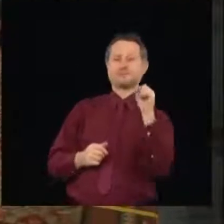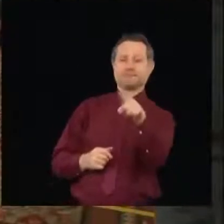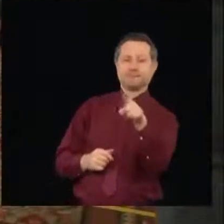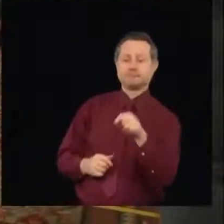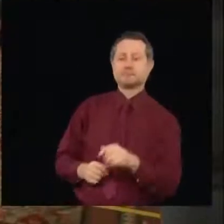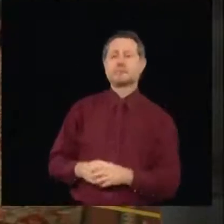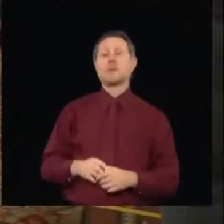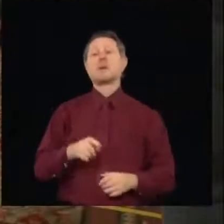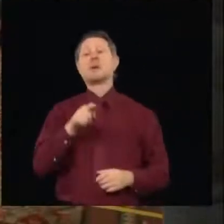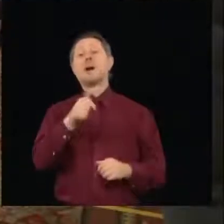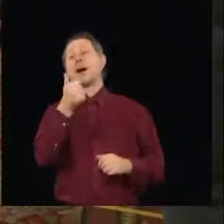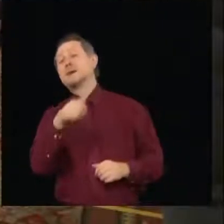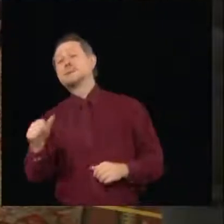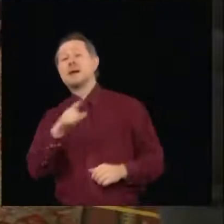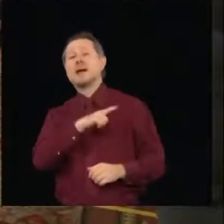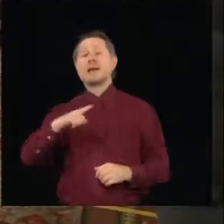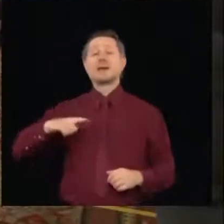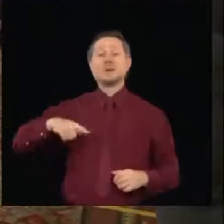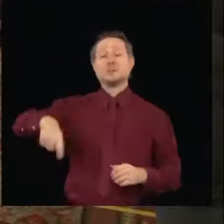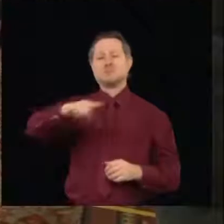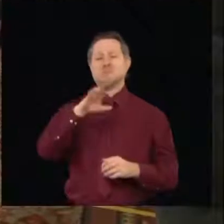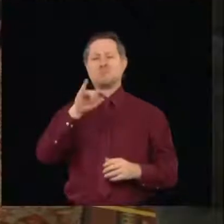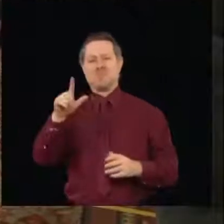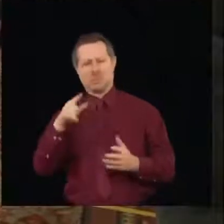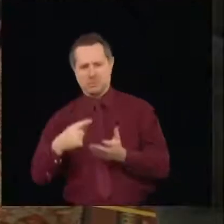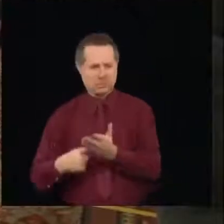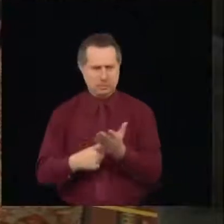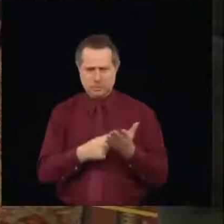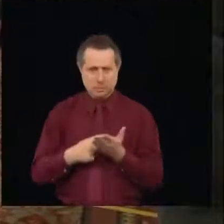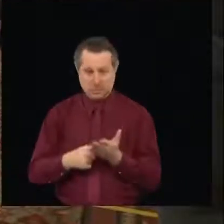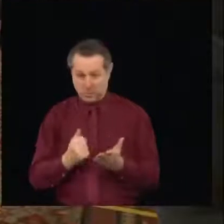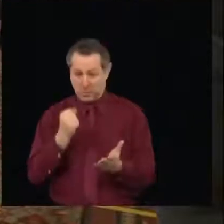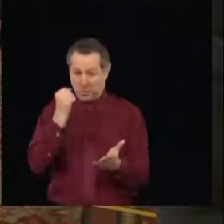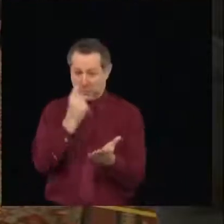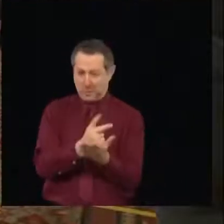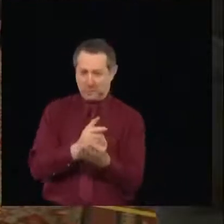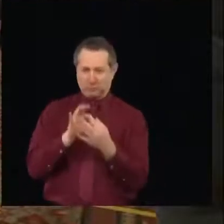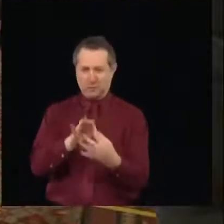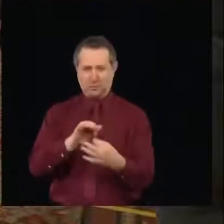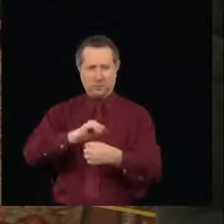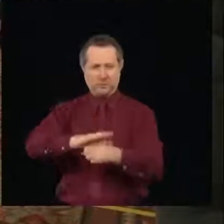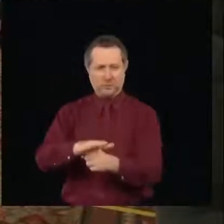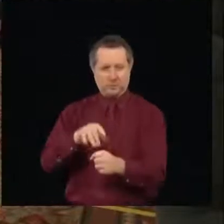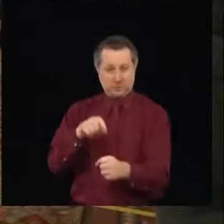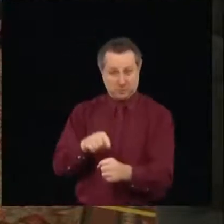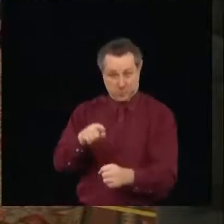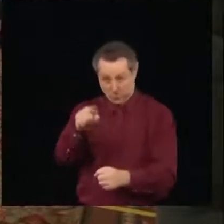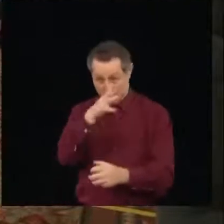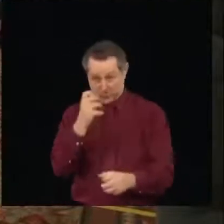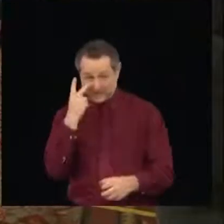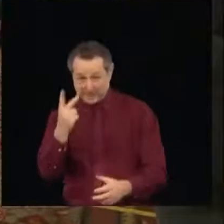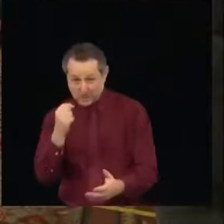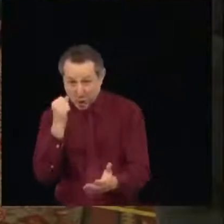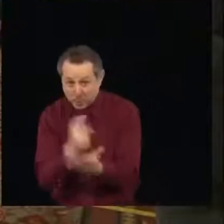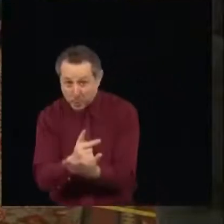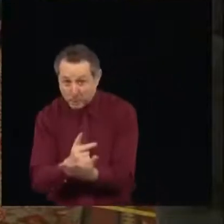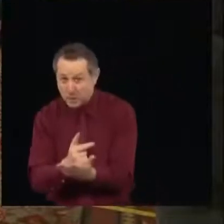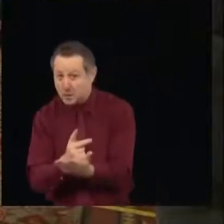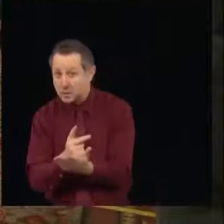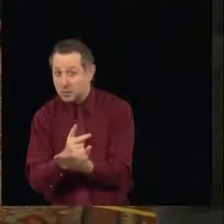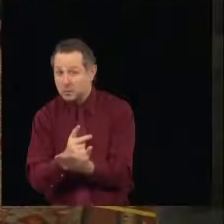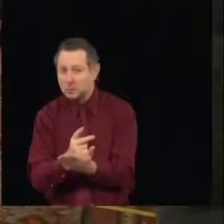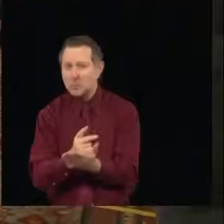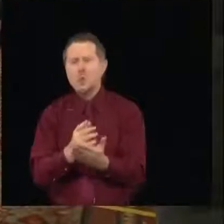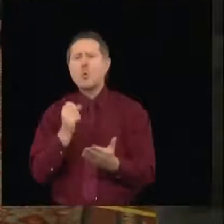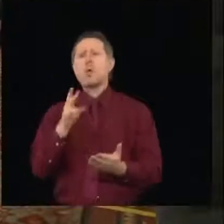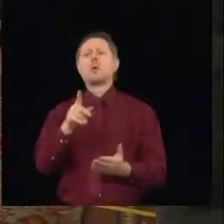bills currently in the legislature. Is there any bill that you would like to see passed as the legislature ends, or are lawmakers' jobs effectively done